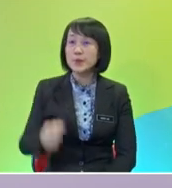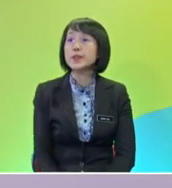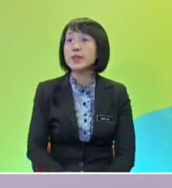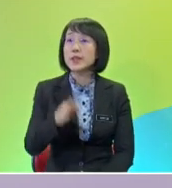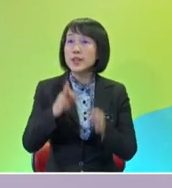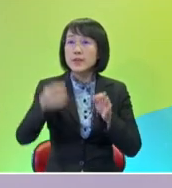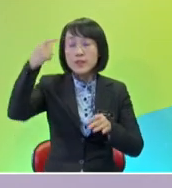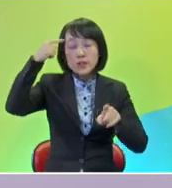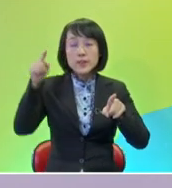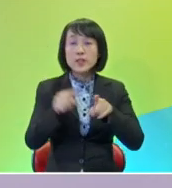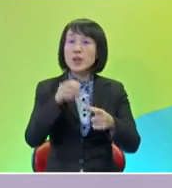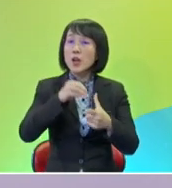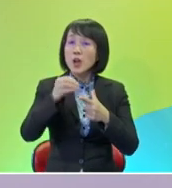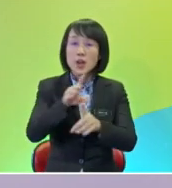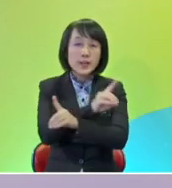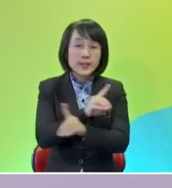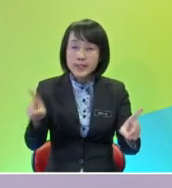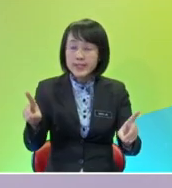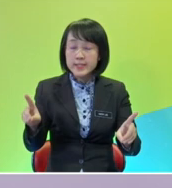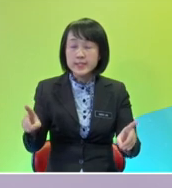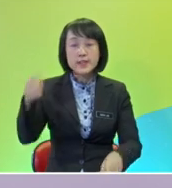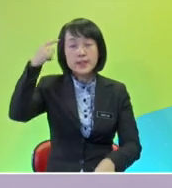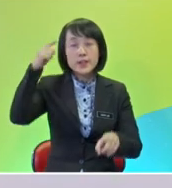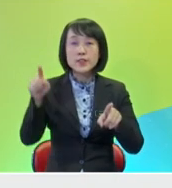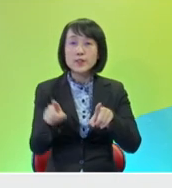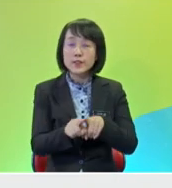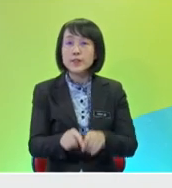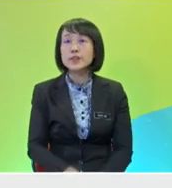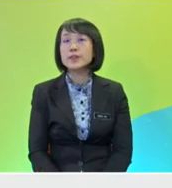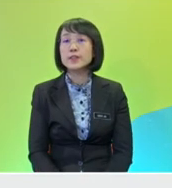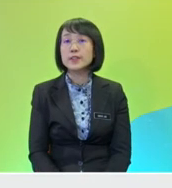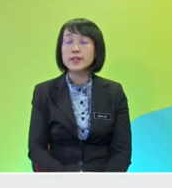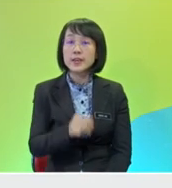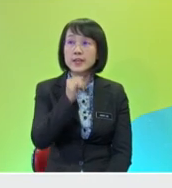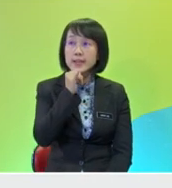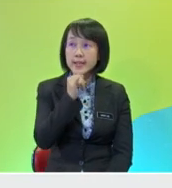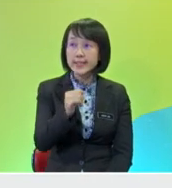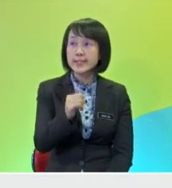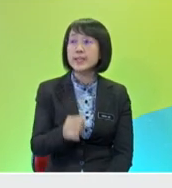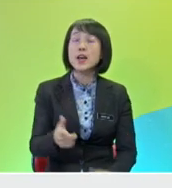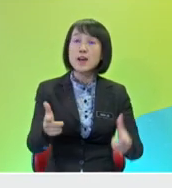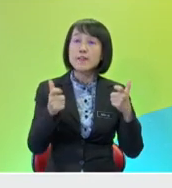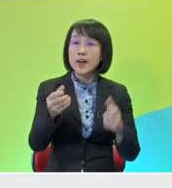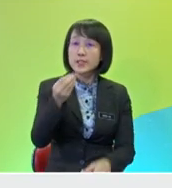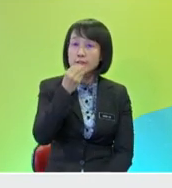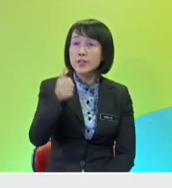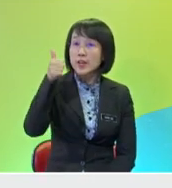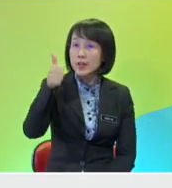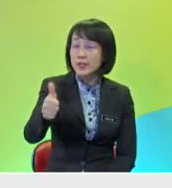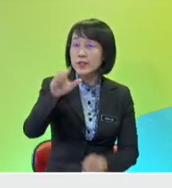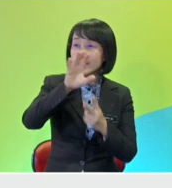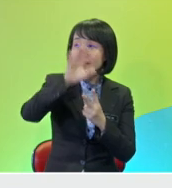agree or disagree, if fast food is a good choice. Yummy, those look